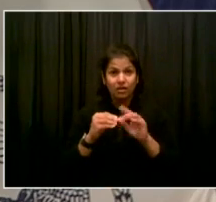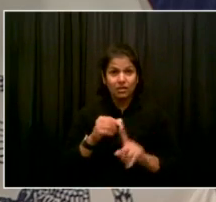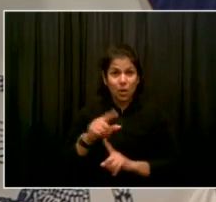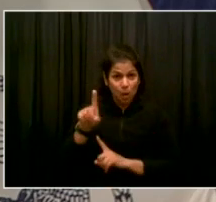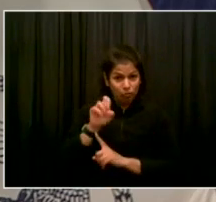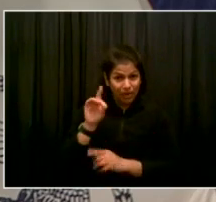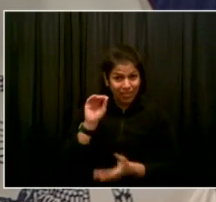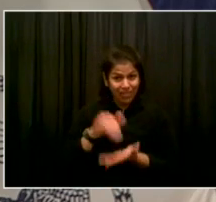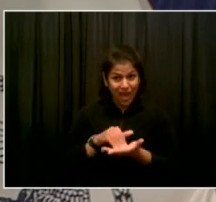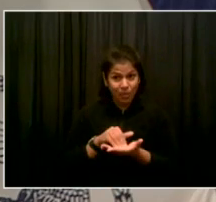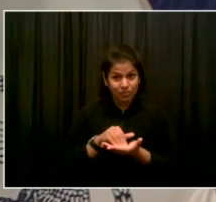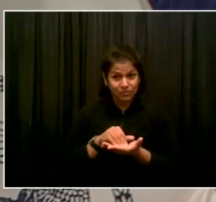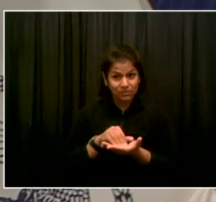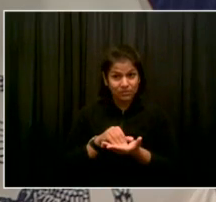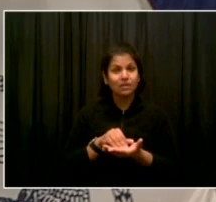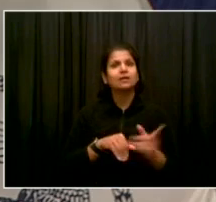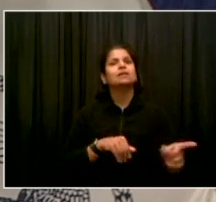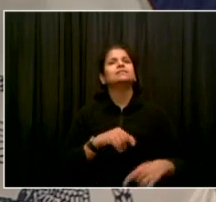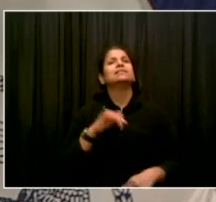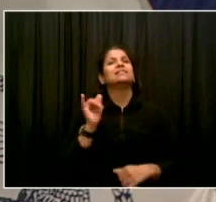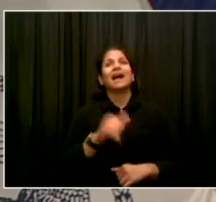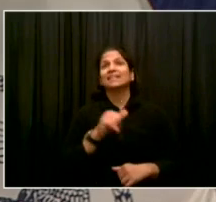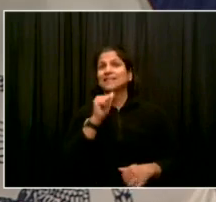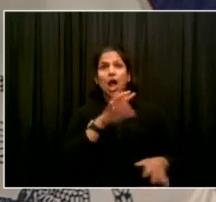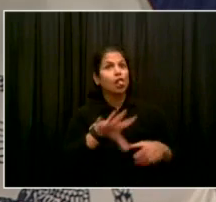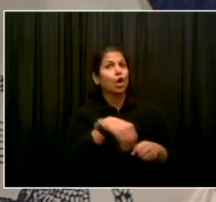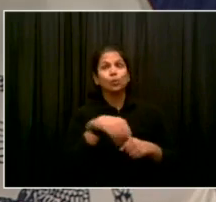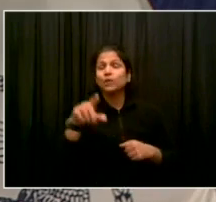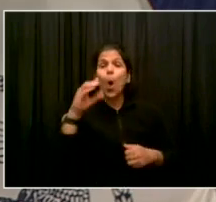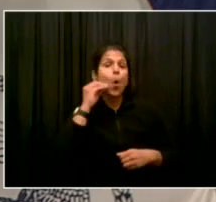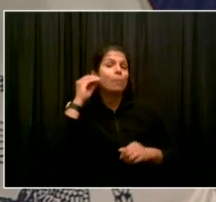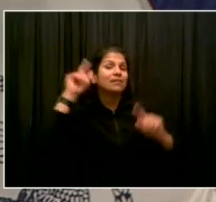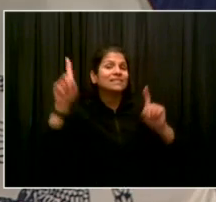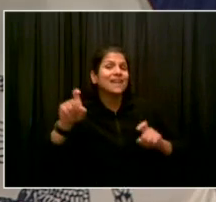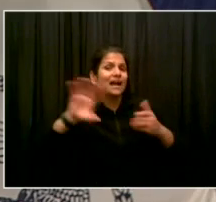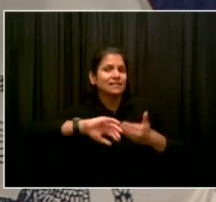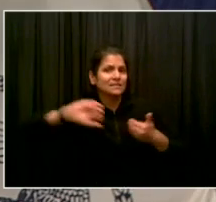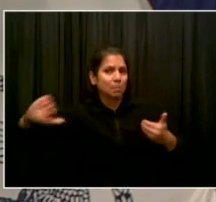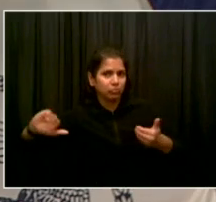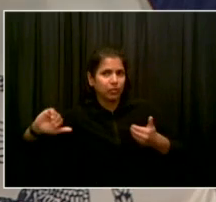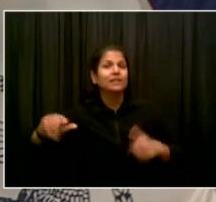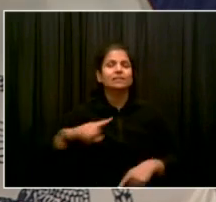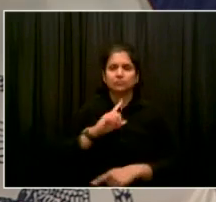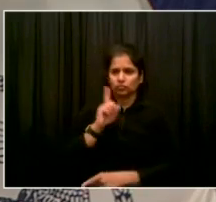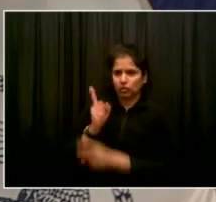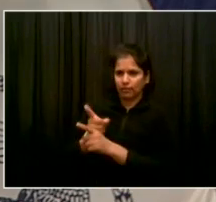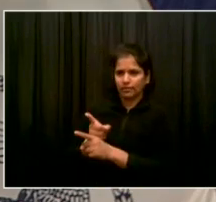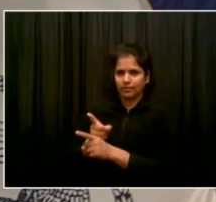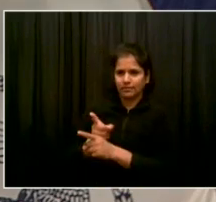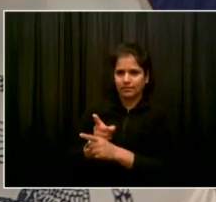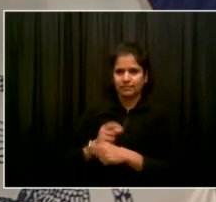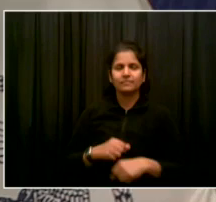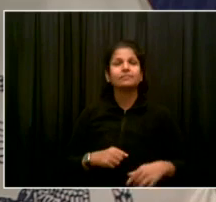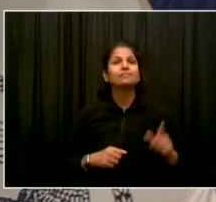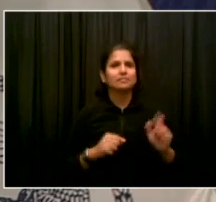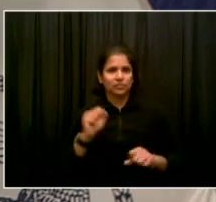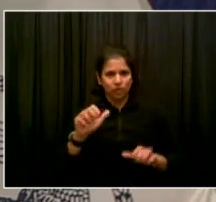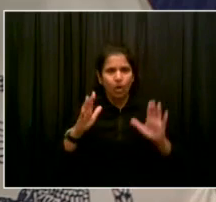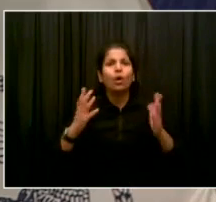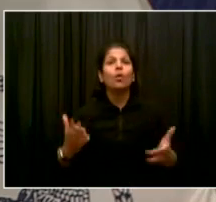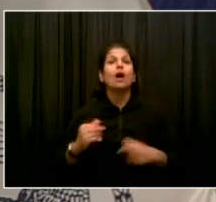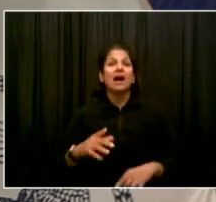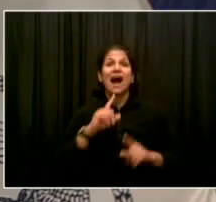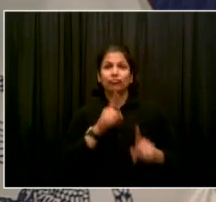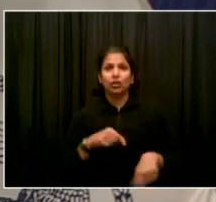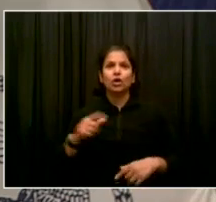with, correct? Correct. Okay, so I think to Joe's question, if we think city and